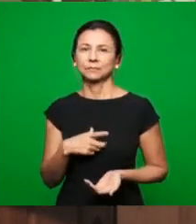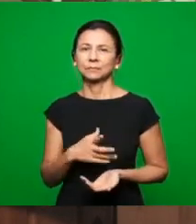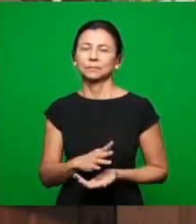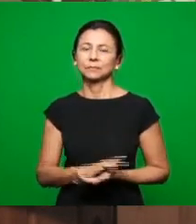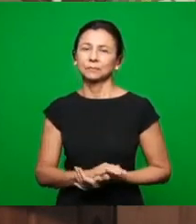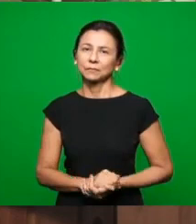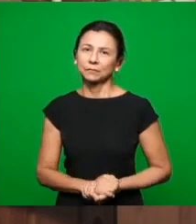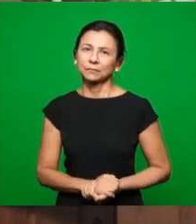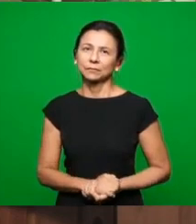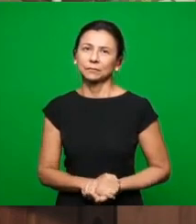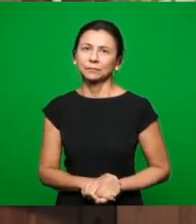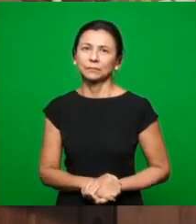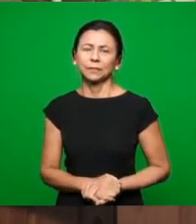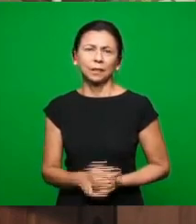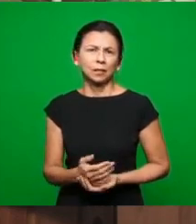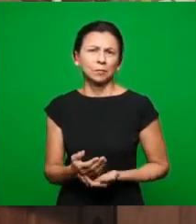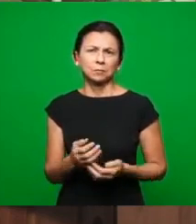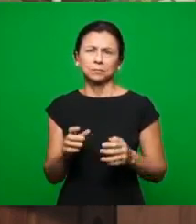messages there.